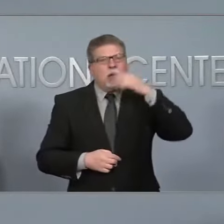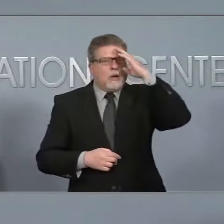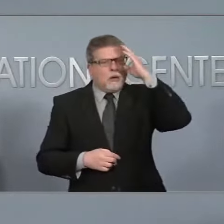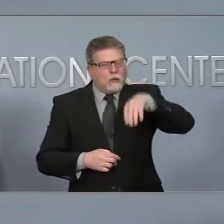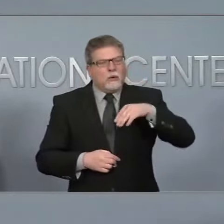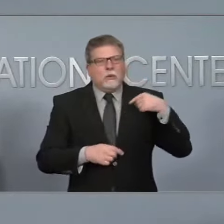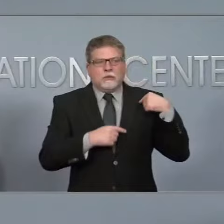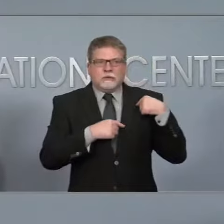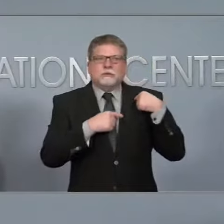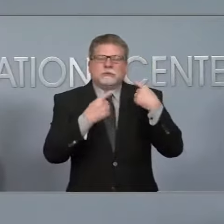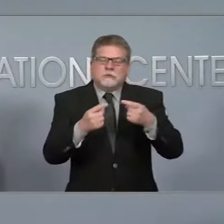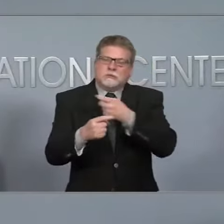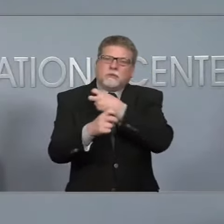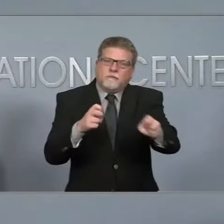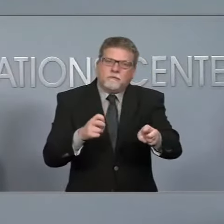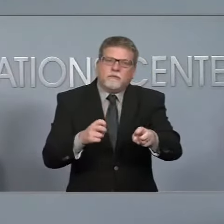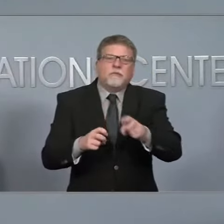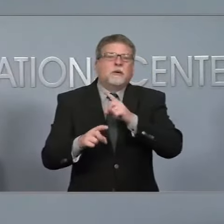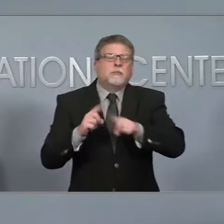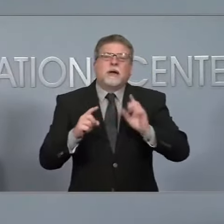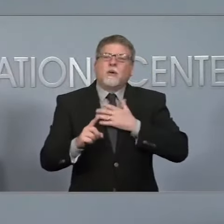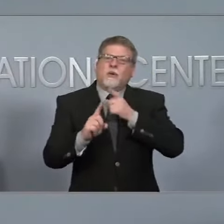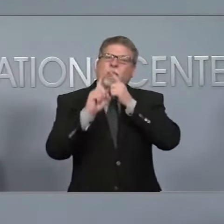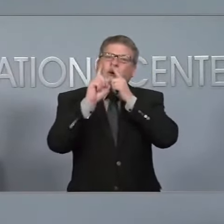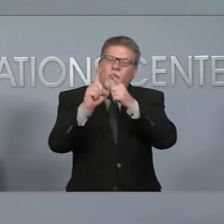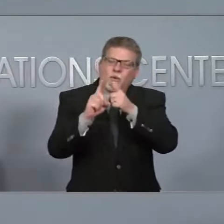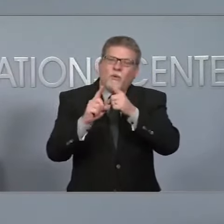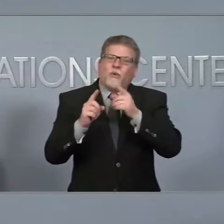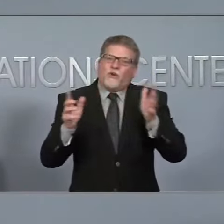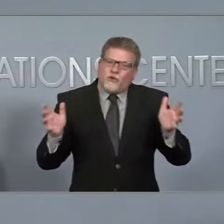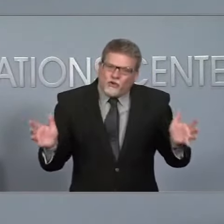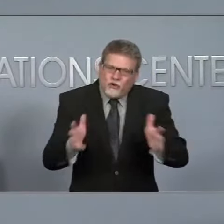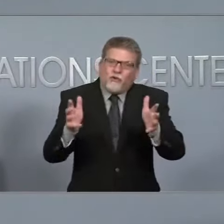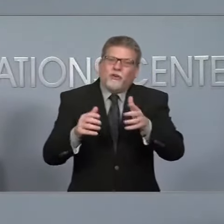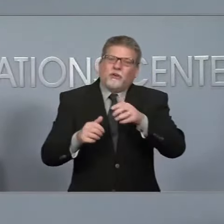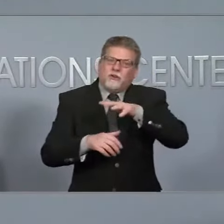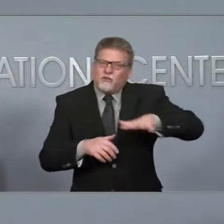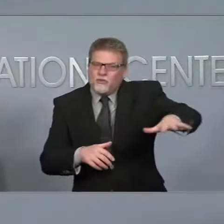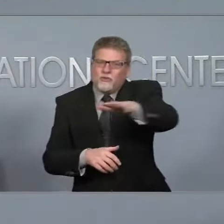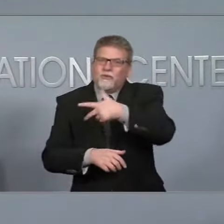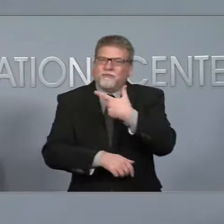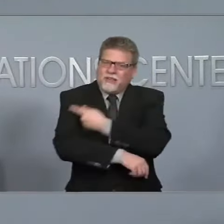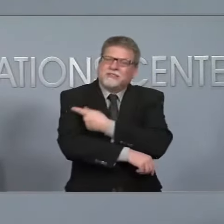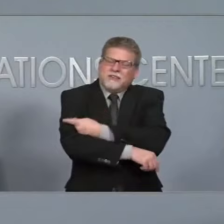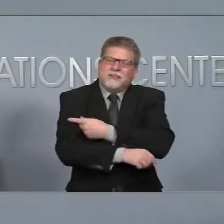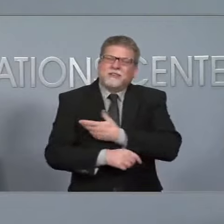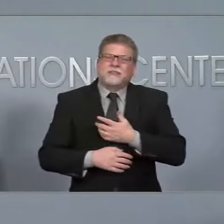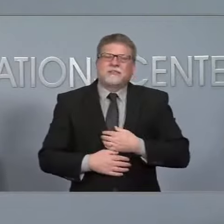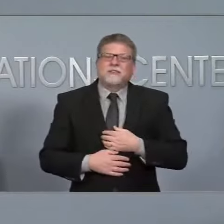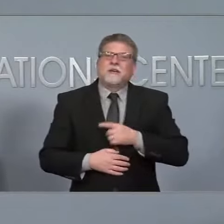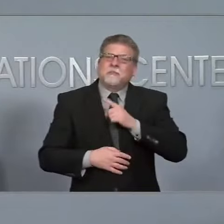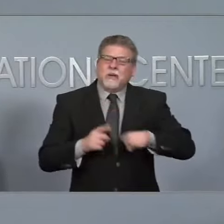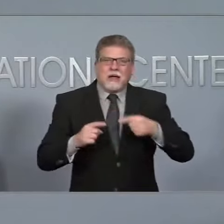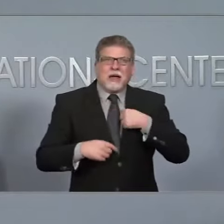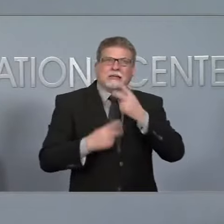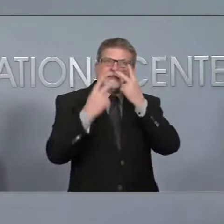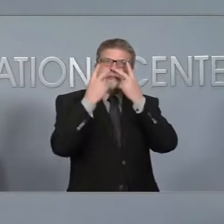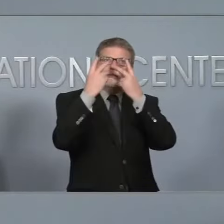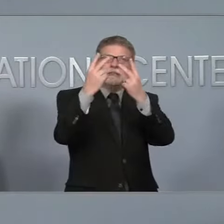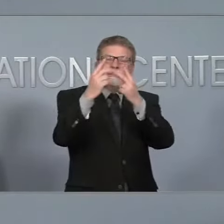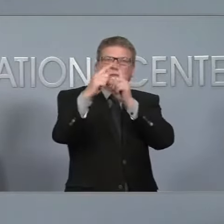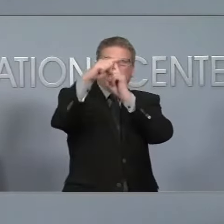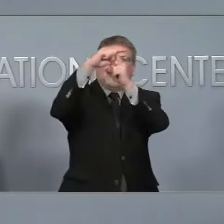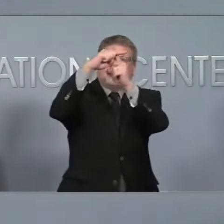people vaccinated, our eyes are on a very bright horizon. Already, we're emerging from the